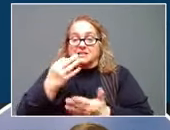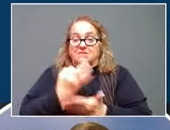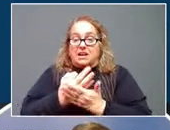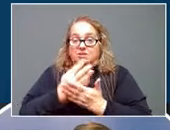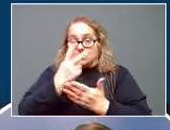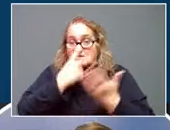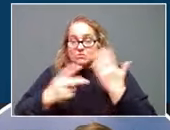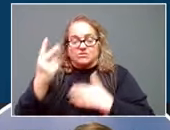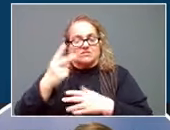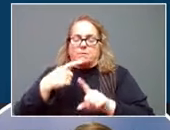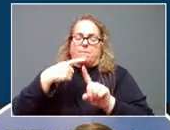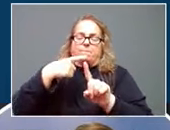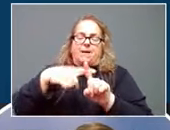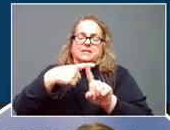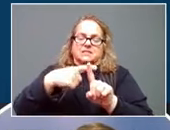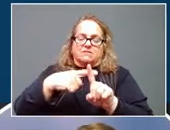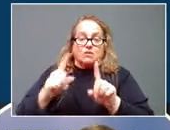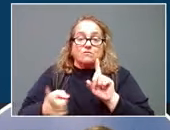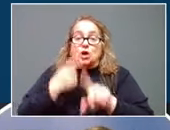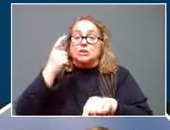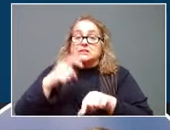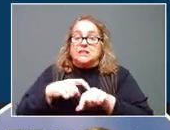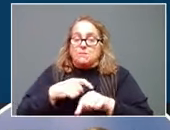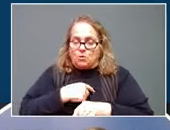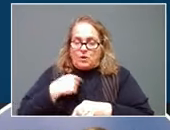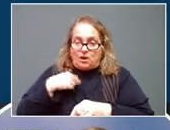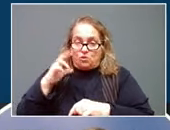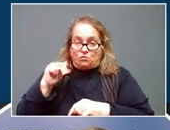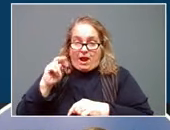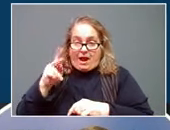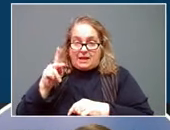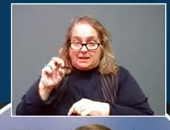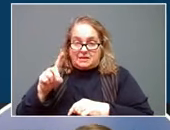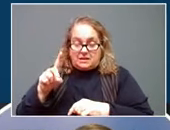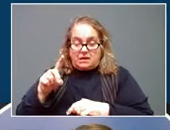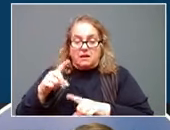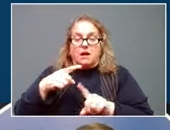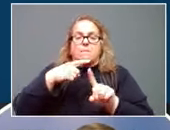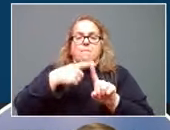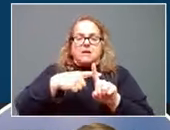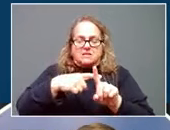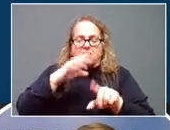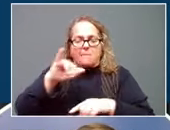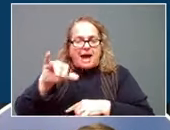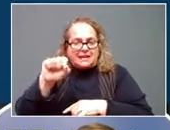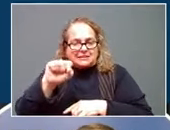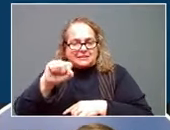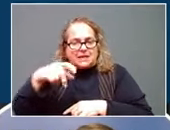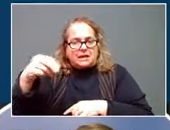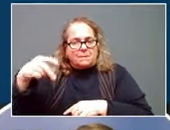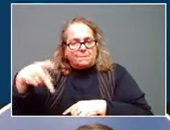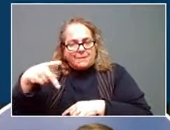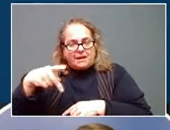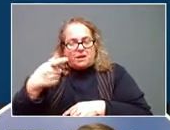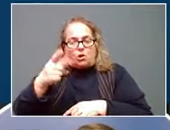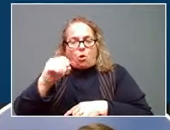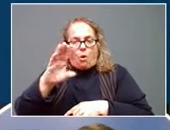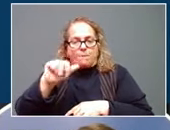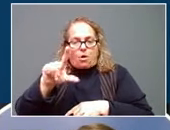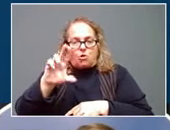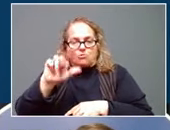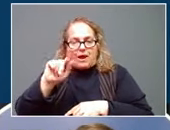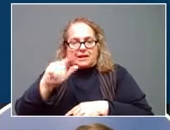It's the first time we've been ranked as positive by S&P Global Ratings since January of